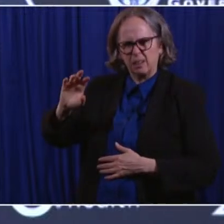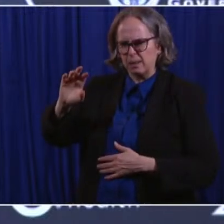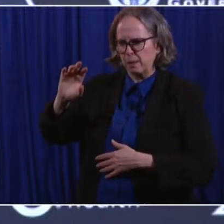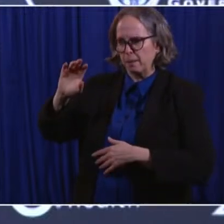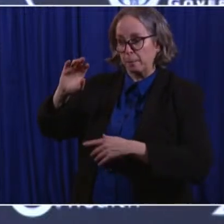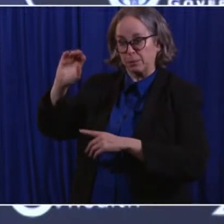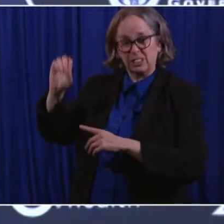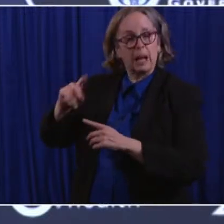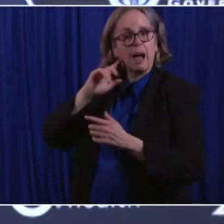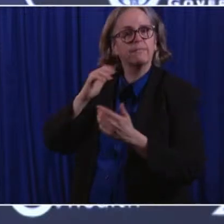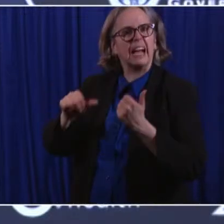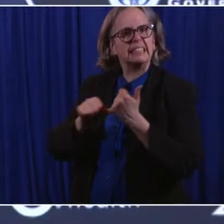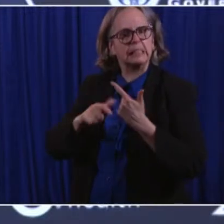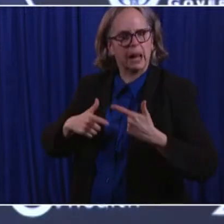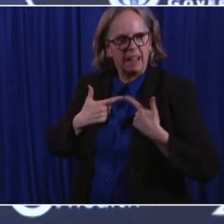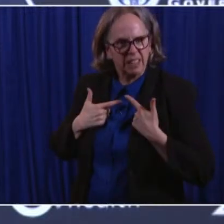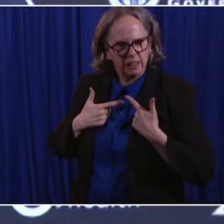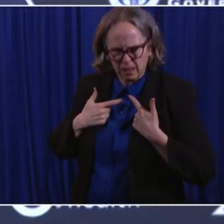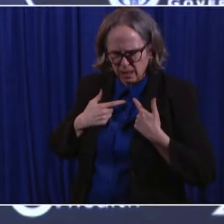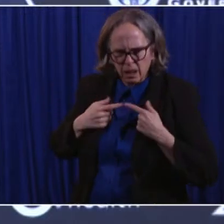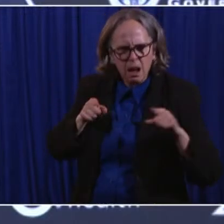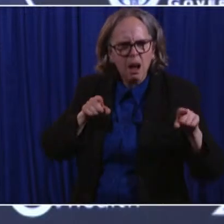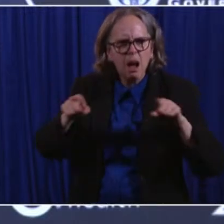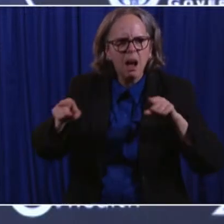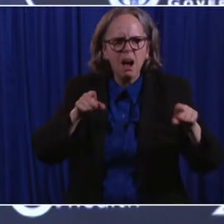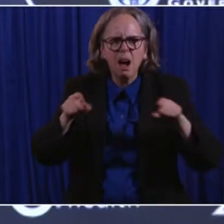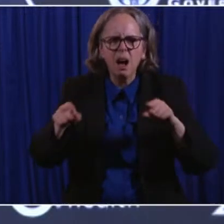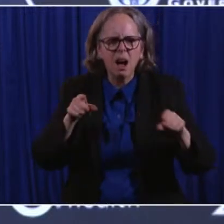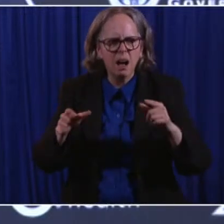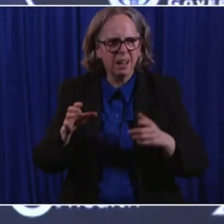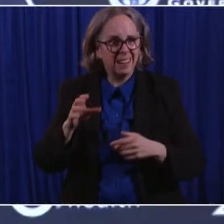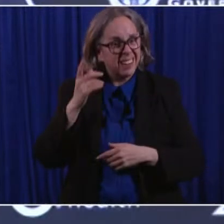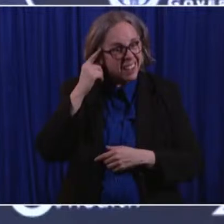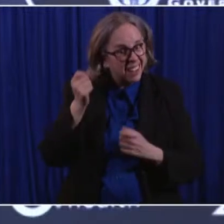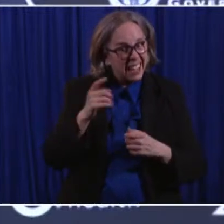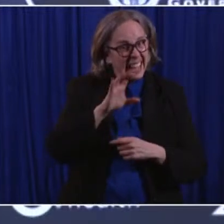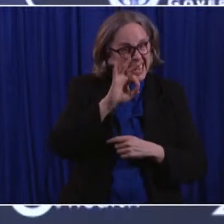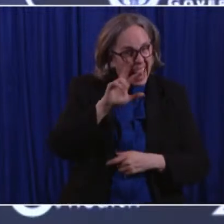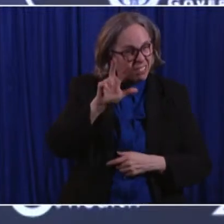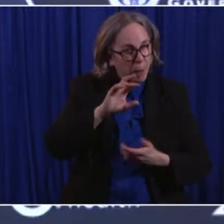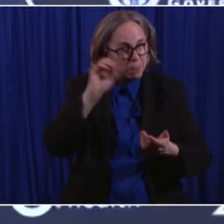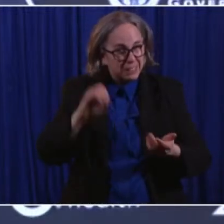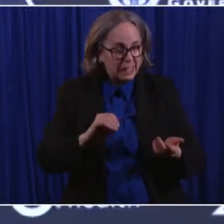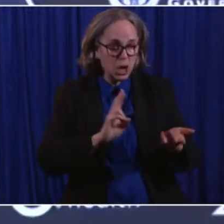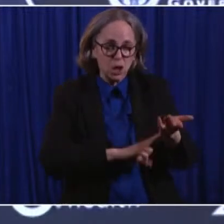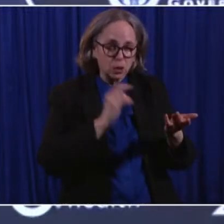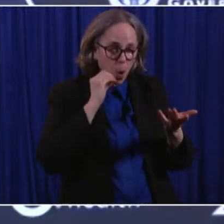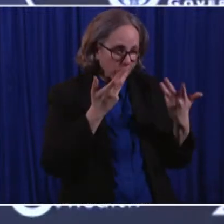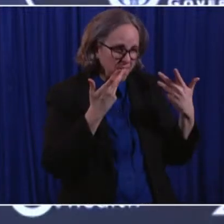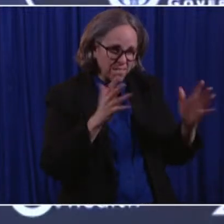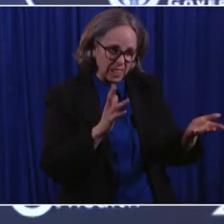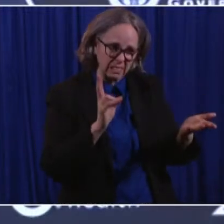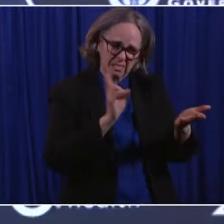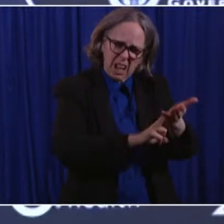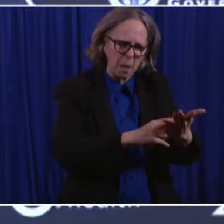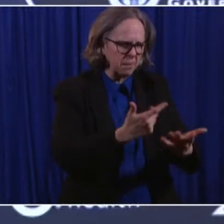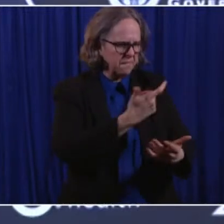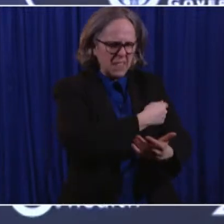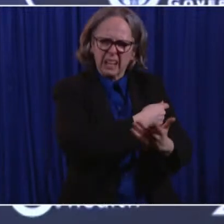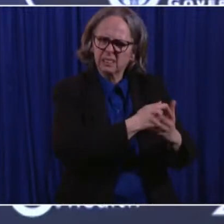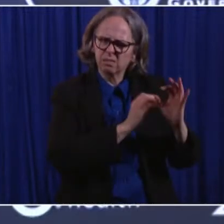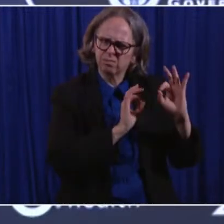the additional. Again, those numbers, 93% of Ohio nursing homes are now signed up to get the additional